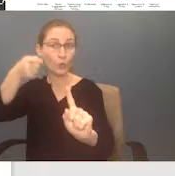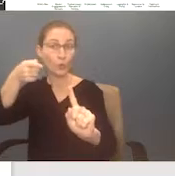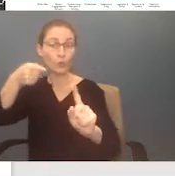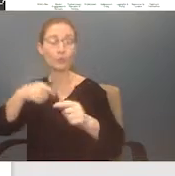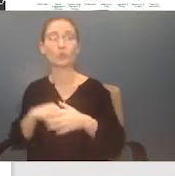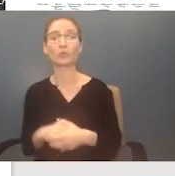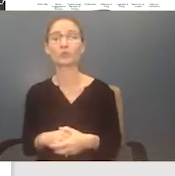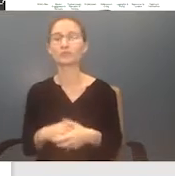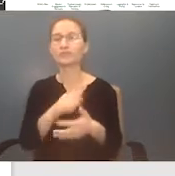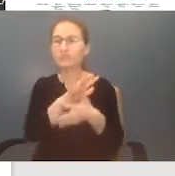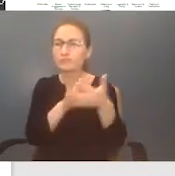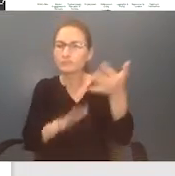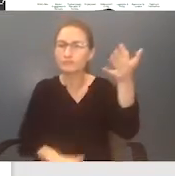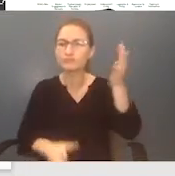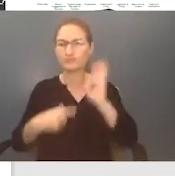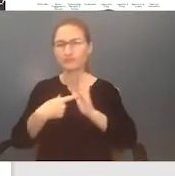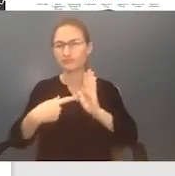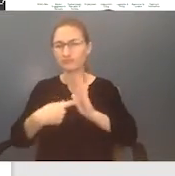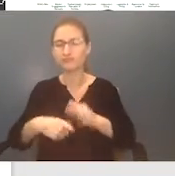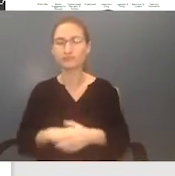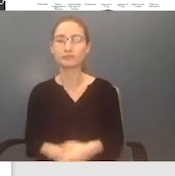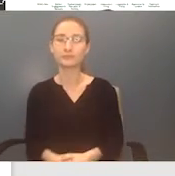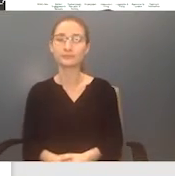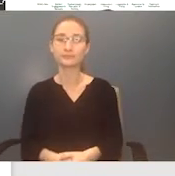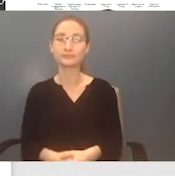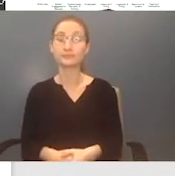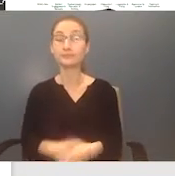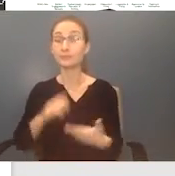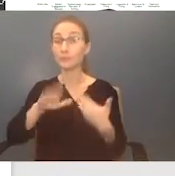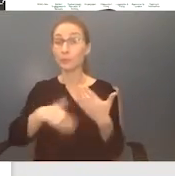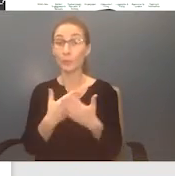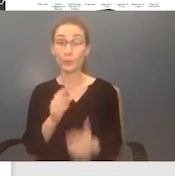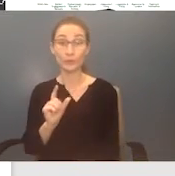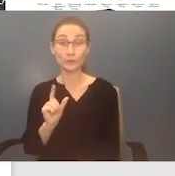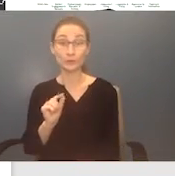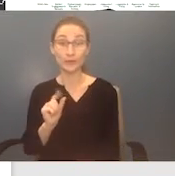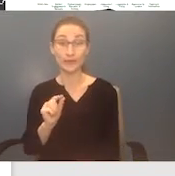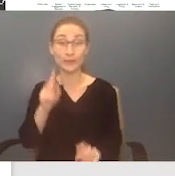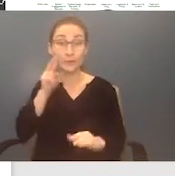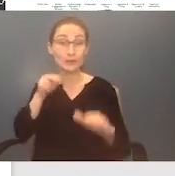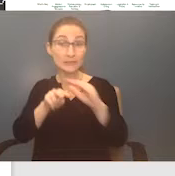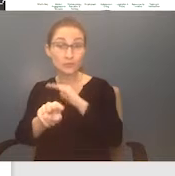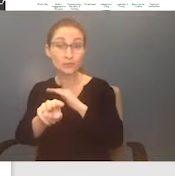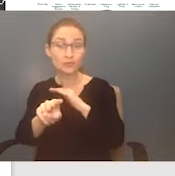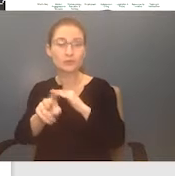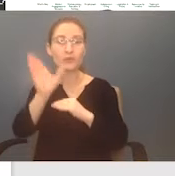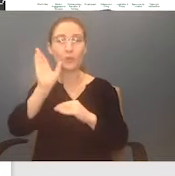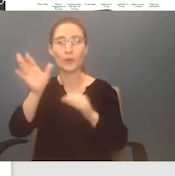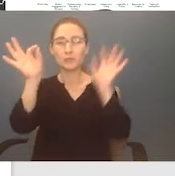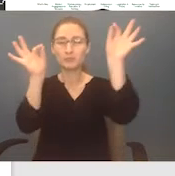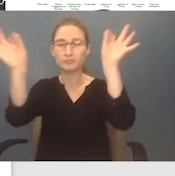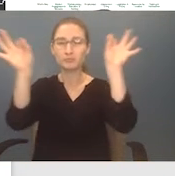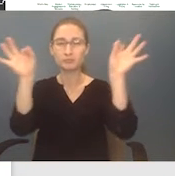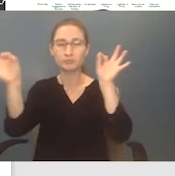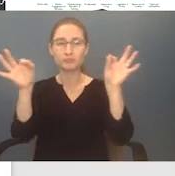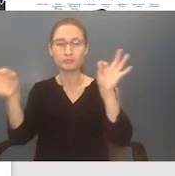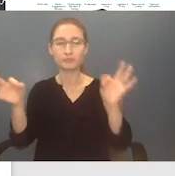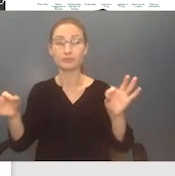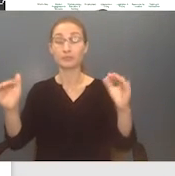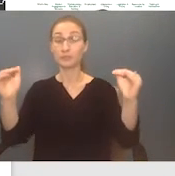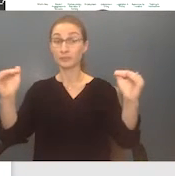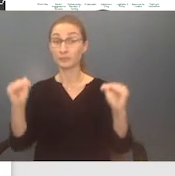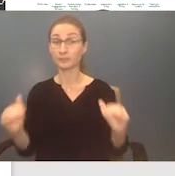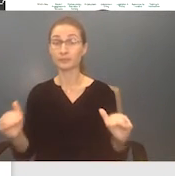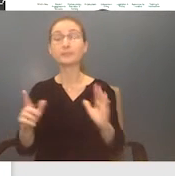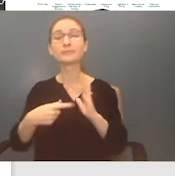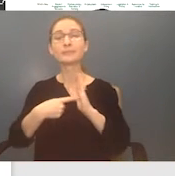and things like that. So it takes you through those 20 predictors. And here, sort of the layout for